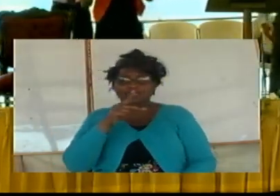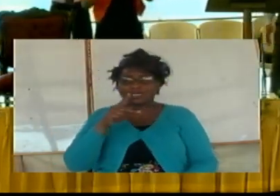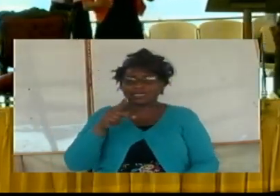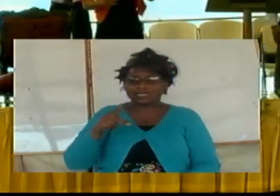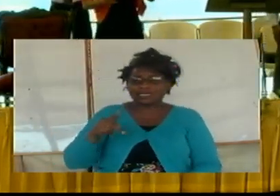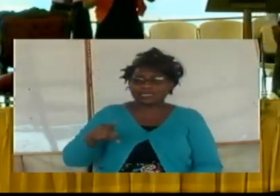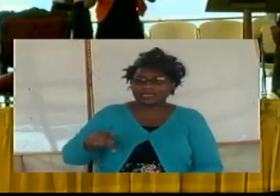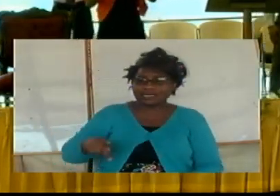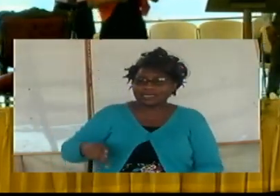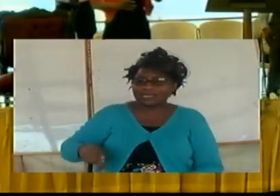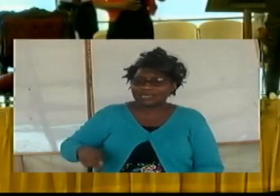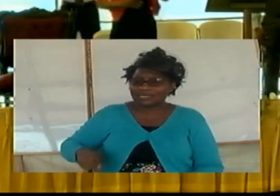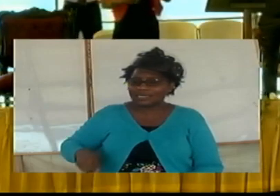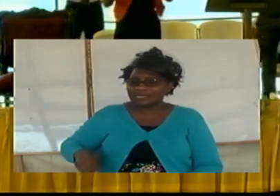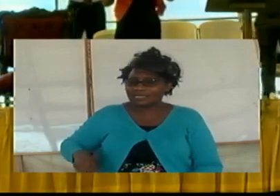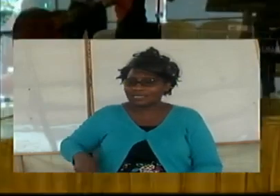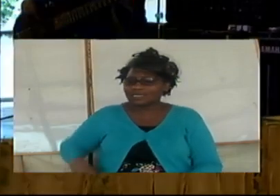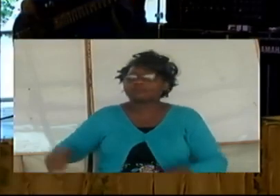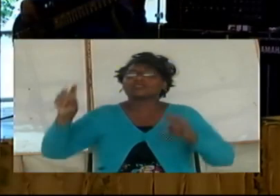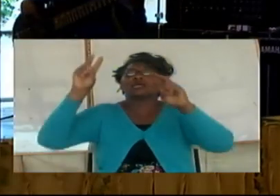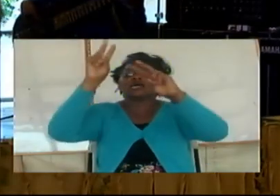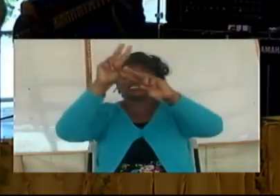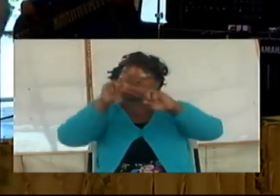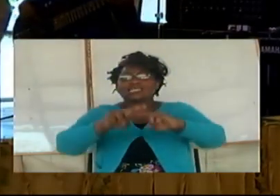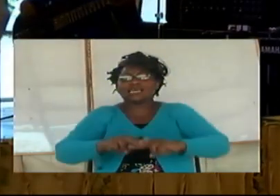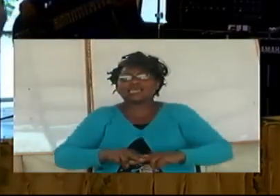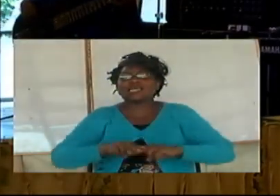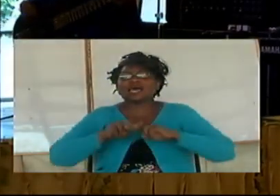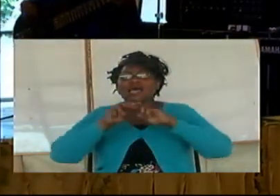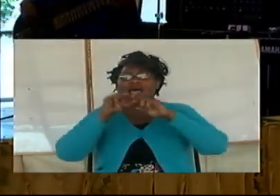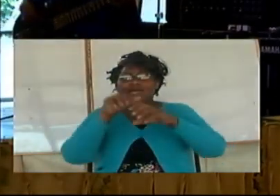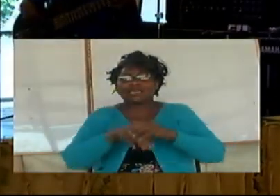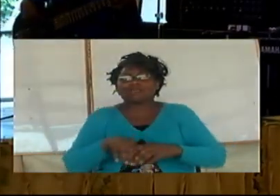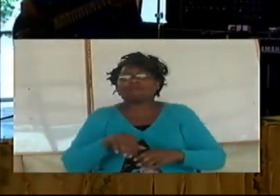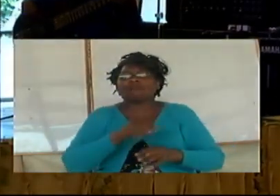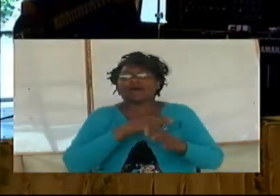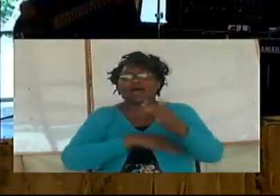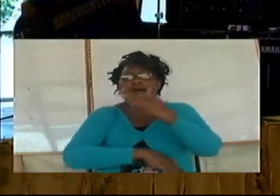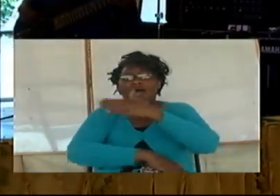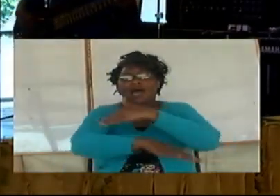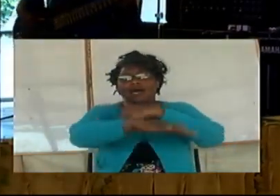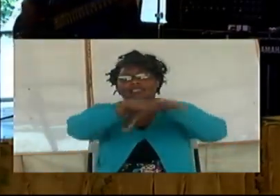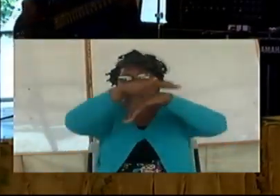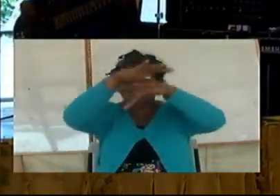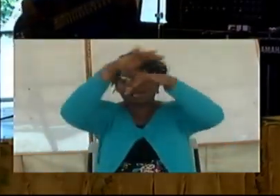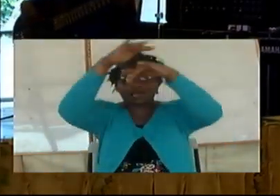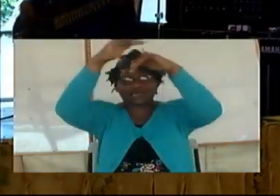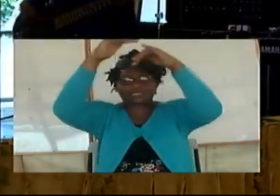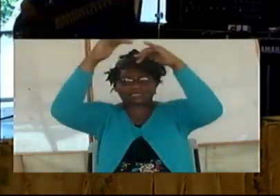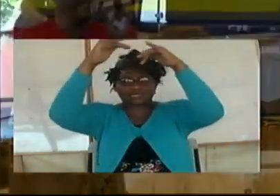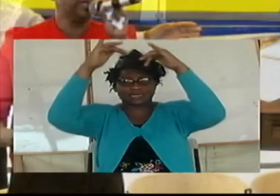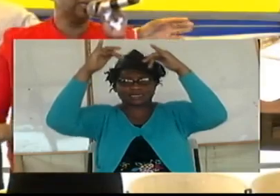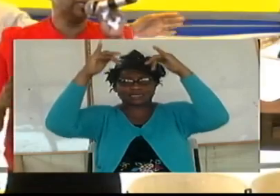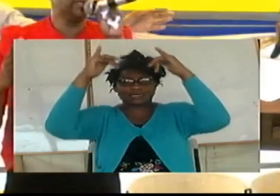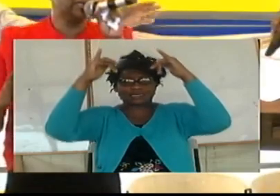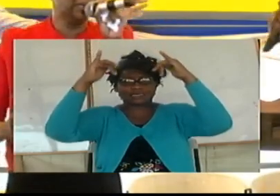Ah, come on, I don't matter the number. I feel it, I feel it, I feel it. You're seated in